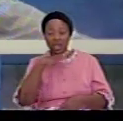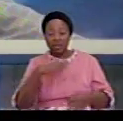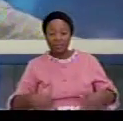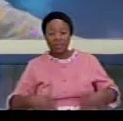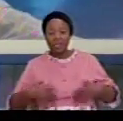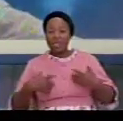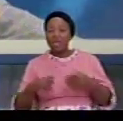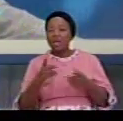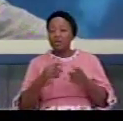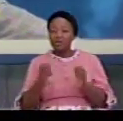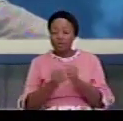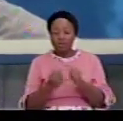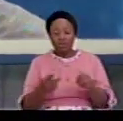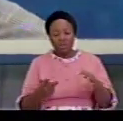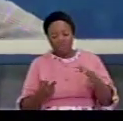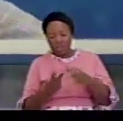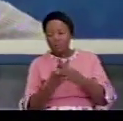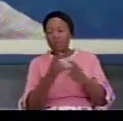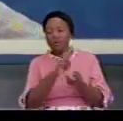transparent repentance.